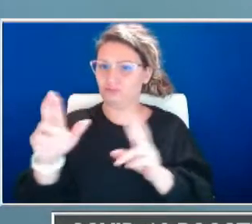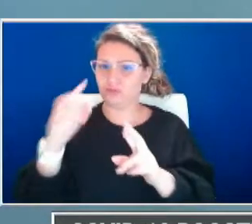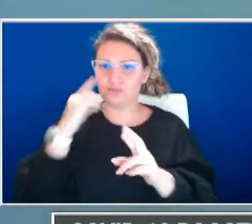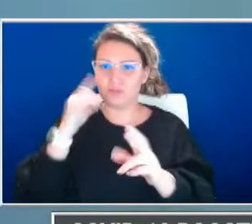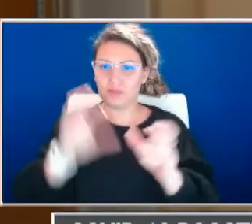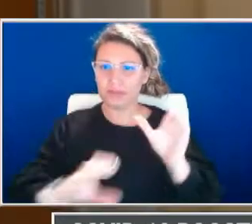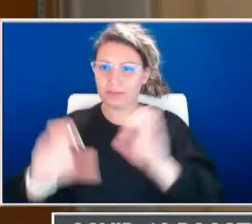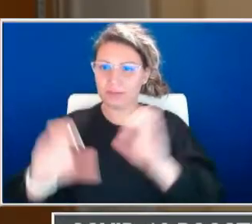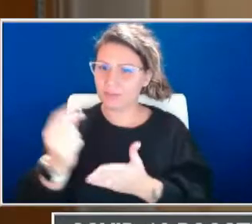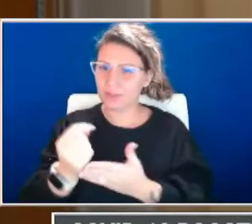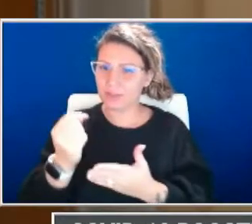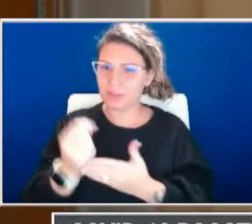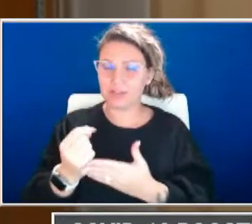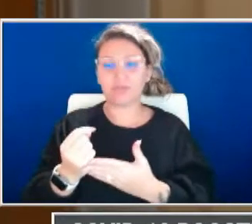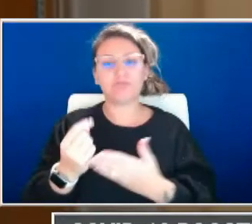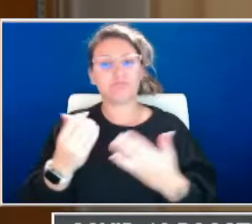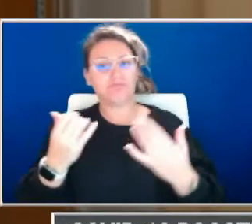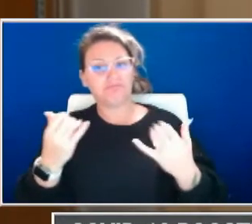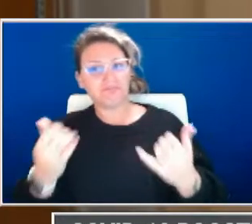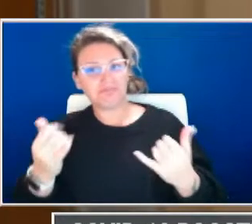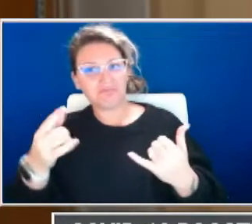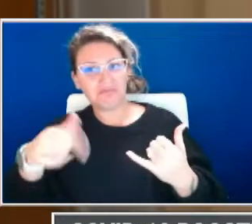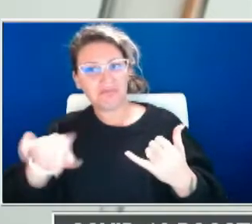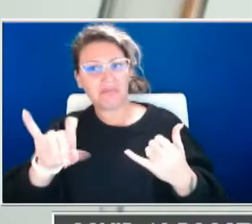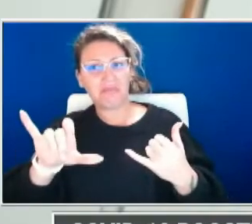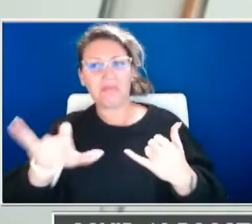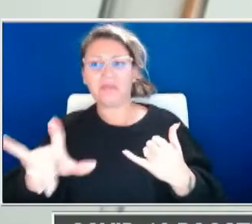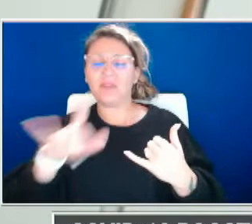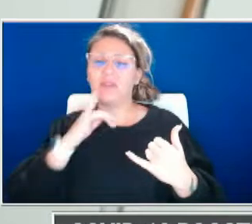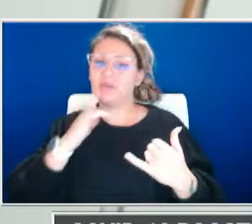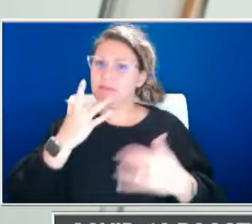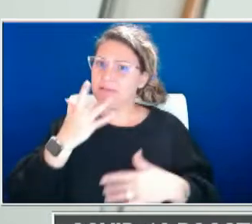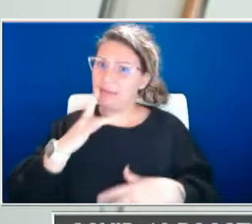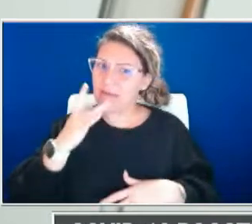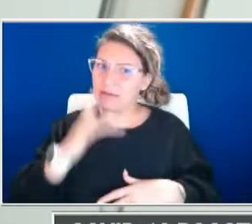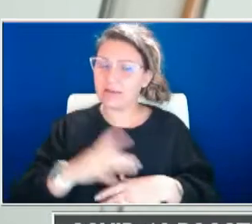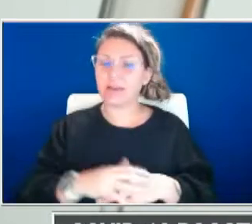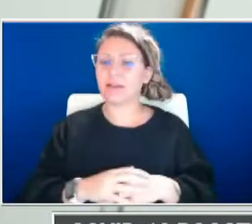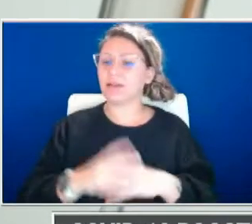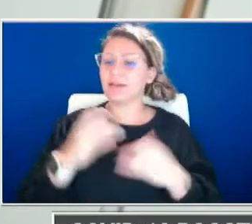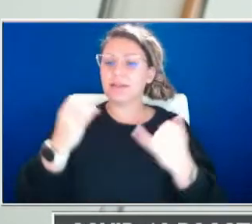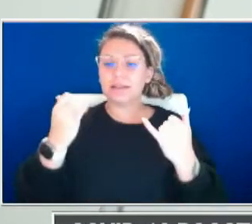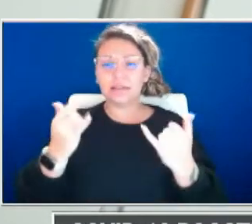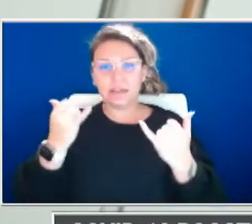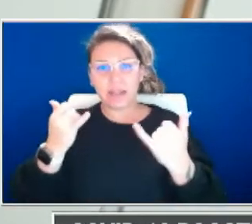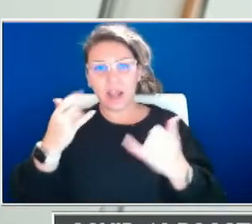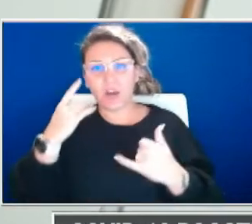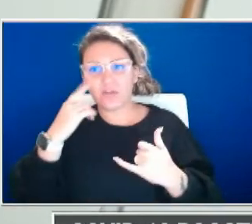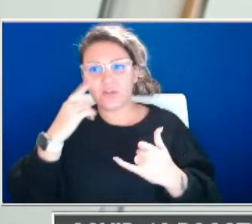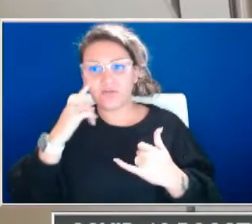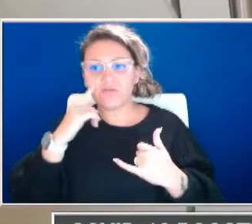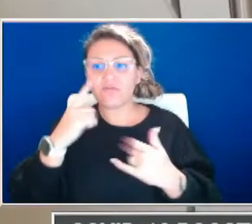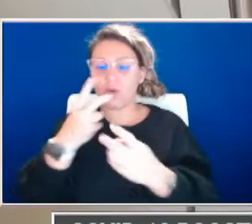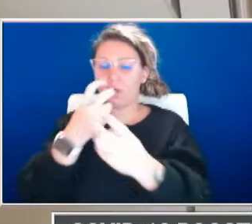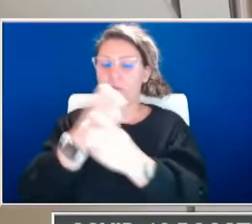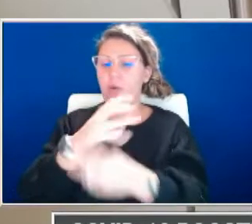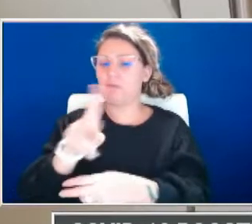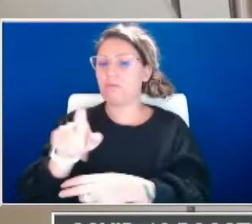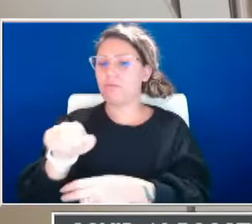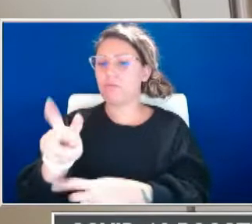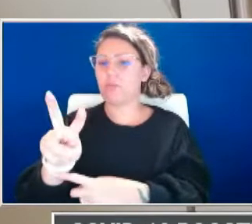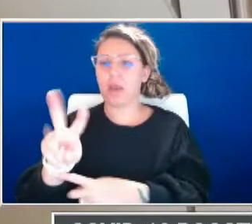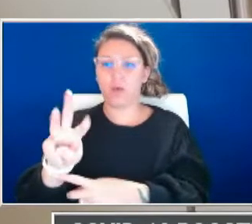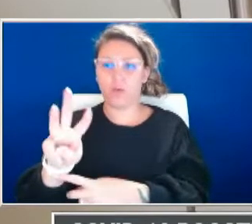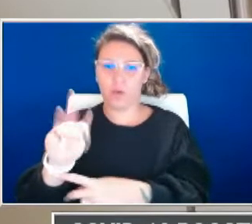And on this day, he considers himself incredibly fortunate. And now I'm up for a bone marrow transplant,